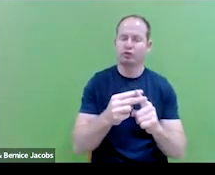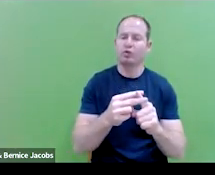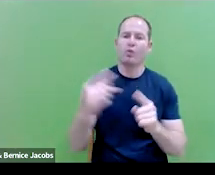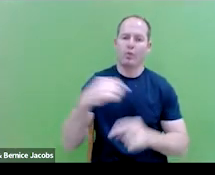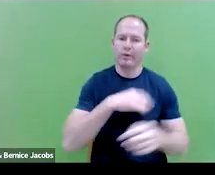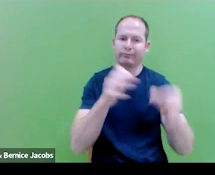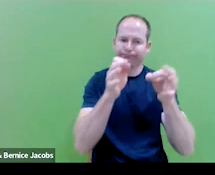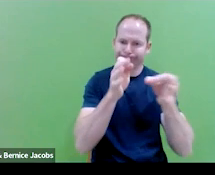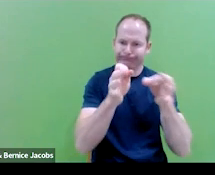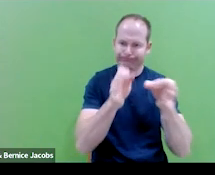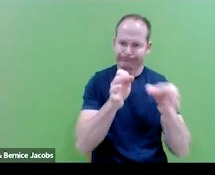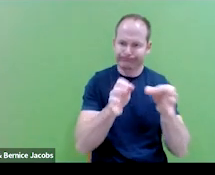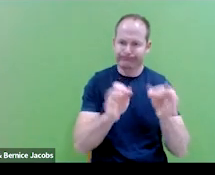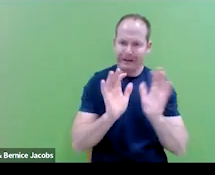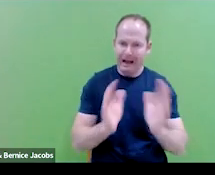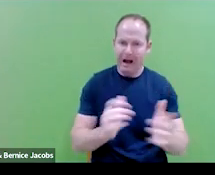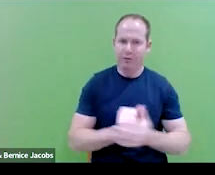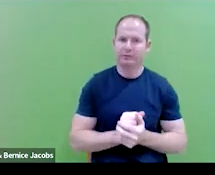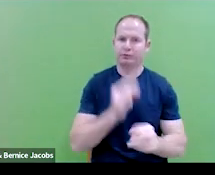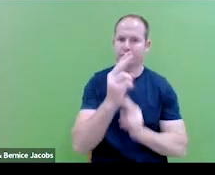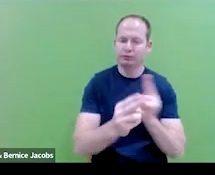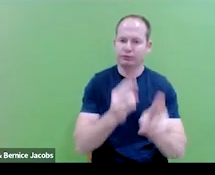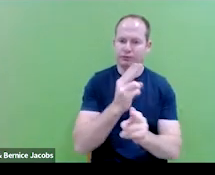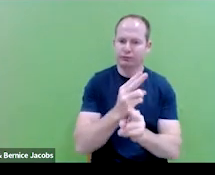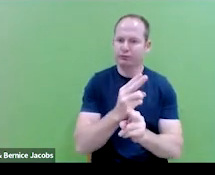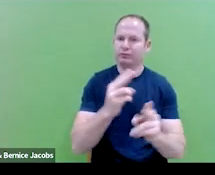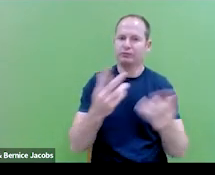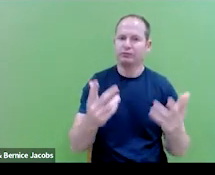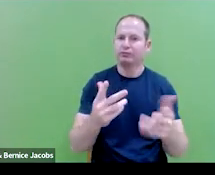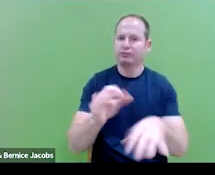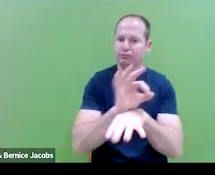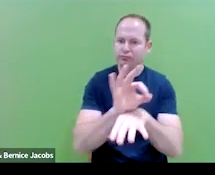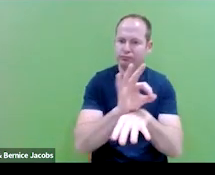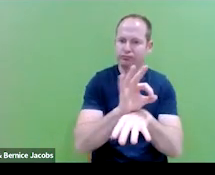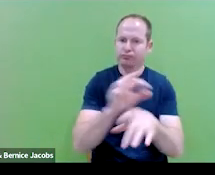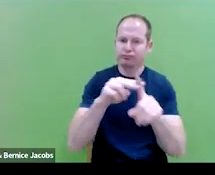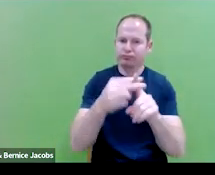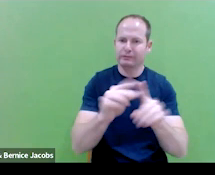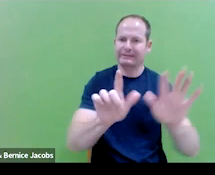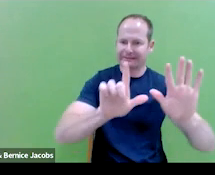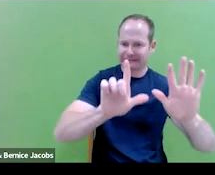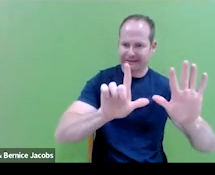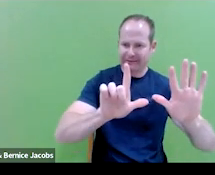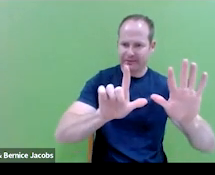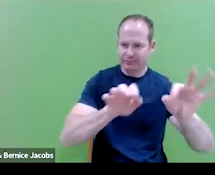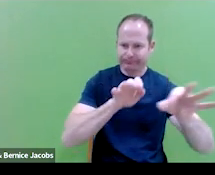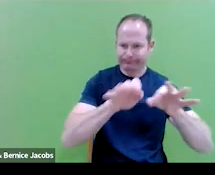is the principles of universal design, of which there are 7. There are other tools, but for today, I'm just going to touch on those 7.